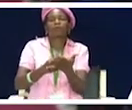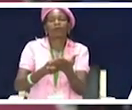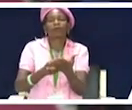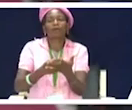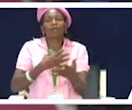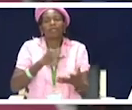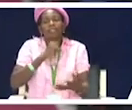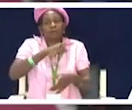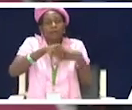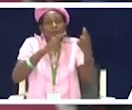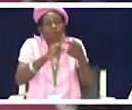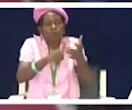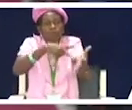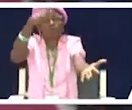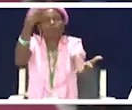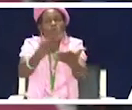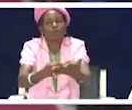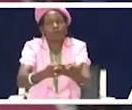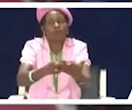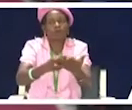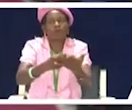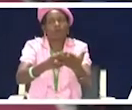and I'm about to fall,